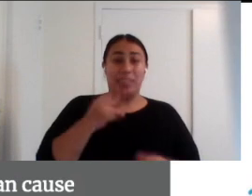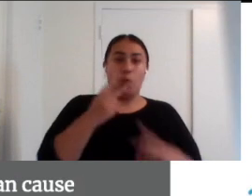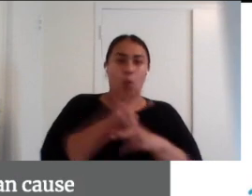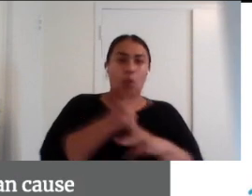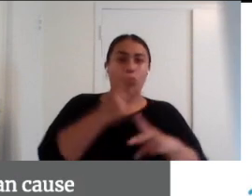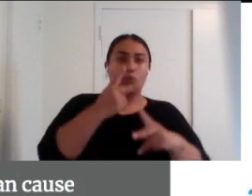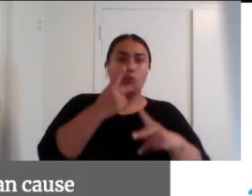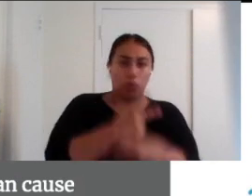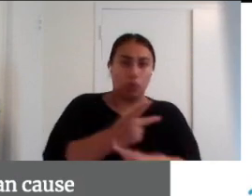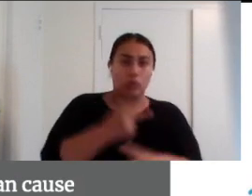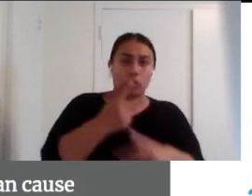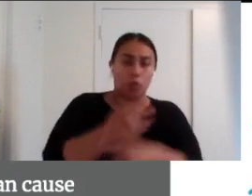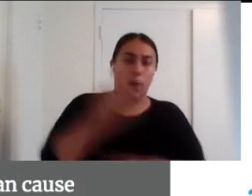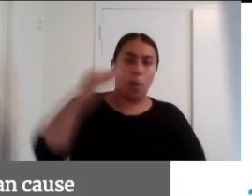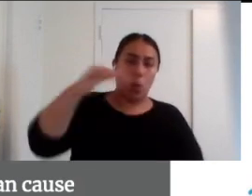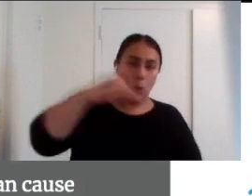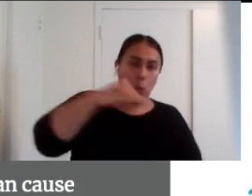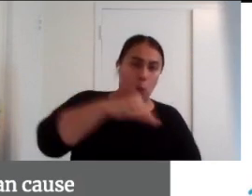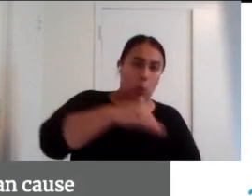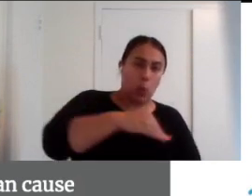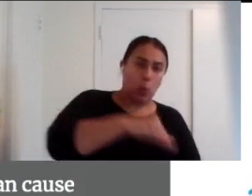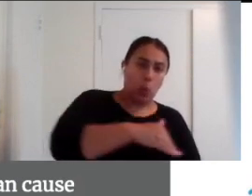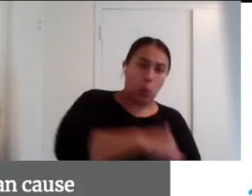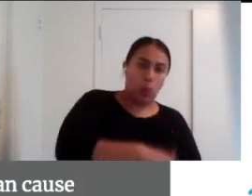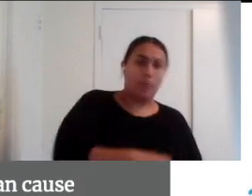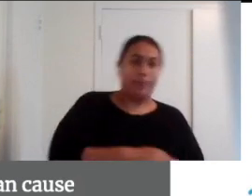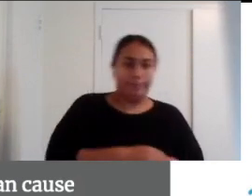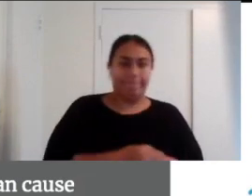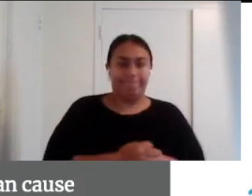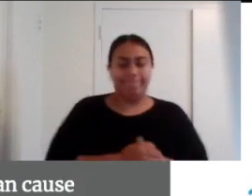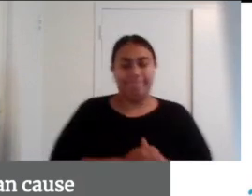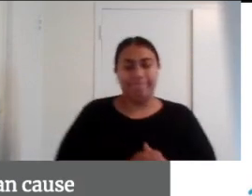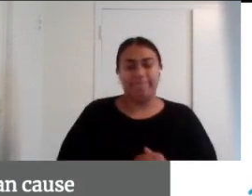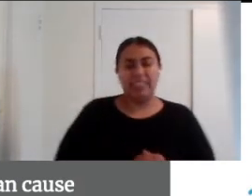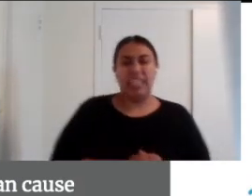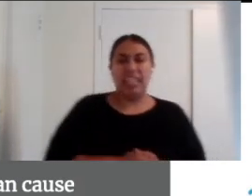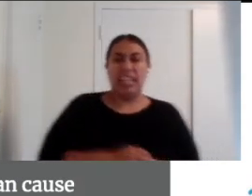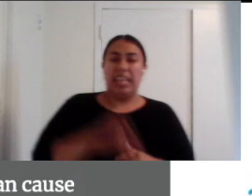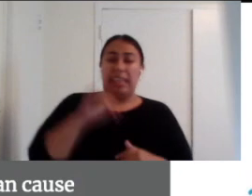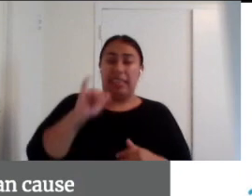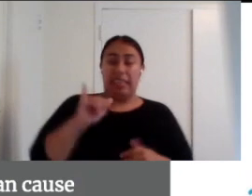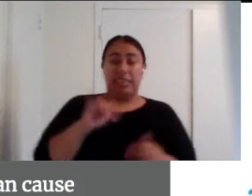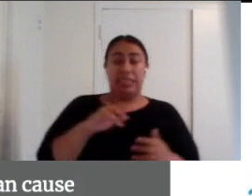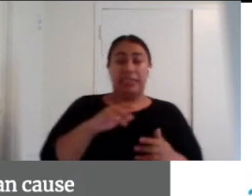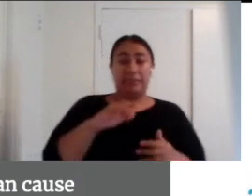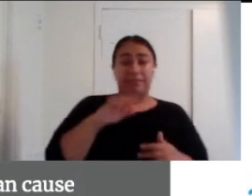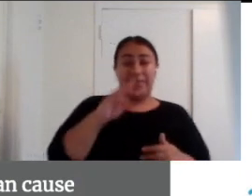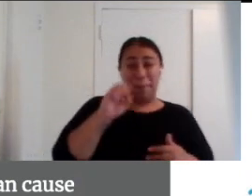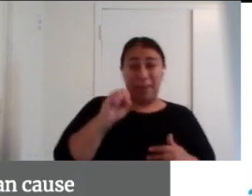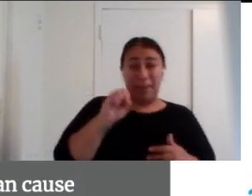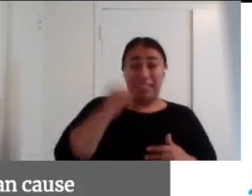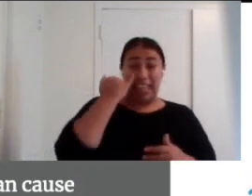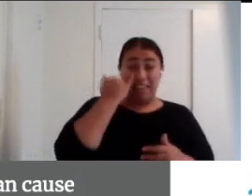that have been recorded with multiple sclerosis. And again, this is a worldwide condition that is being studied and looked at very, very carefully right